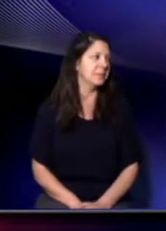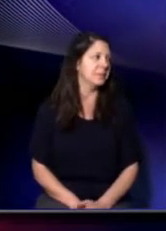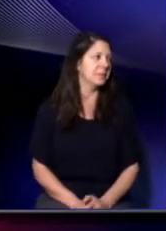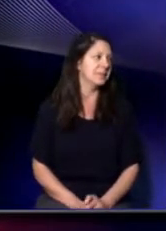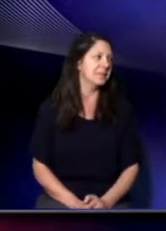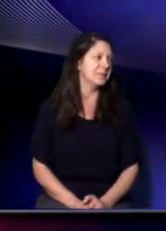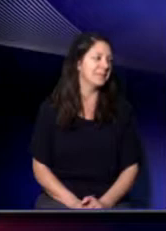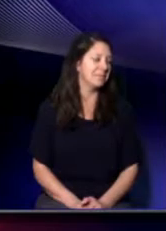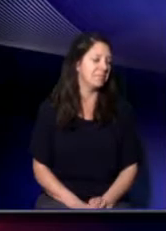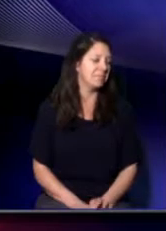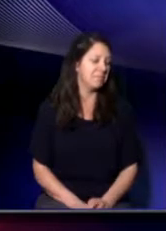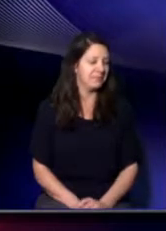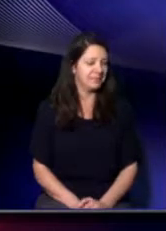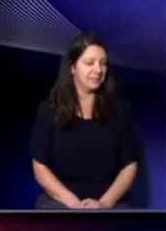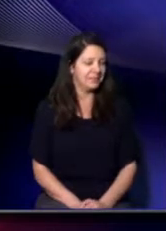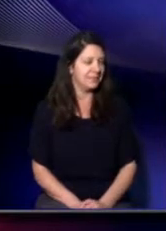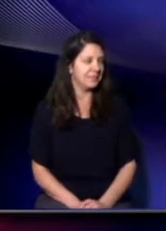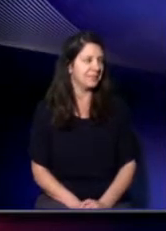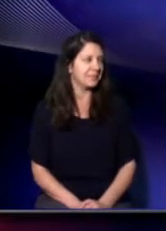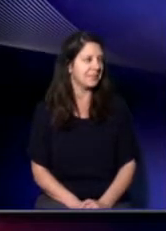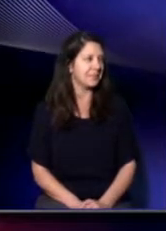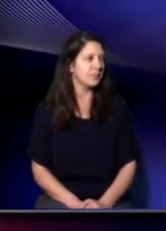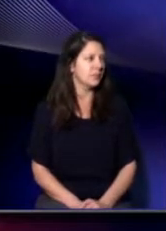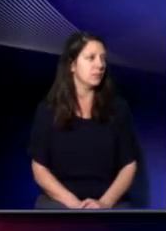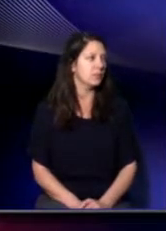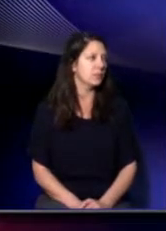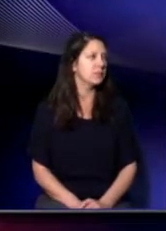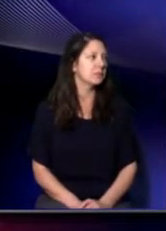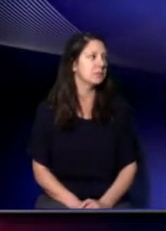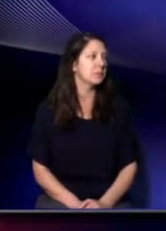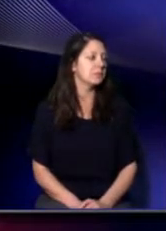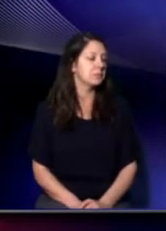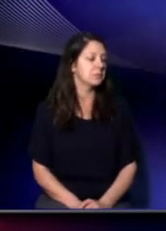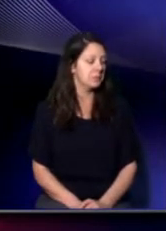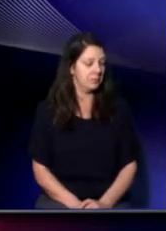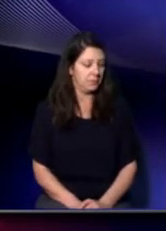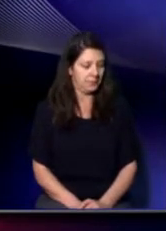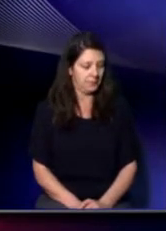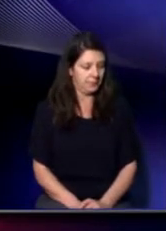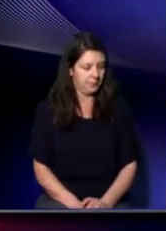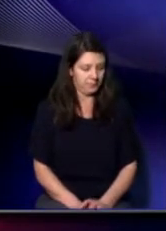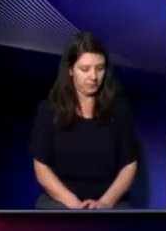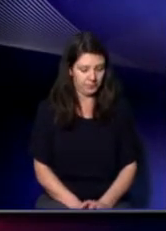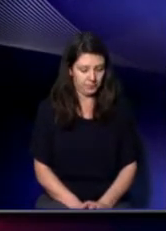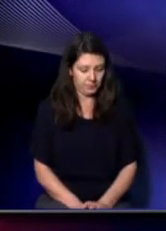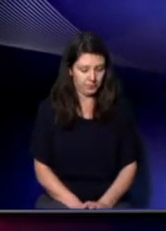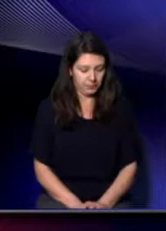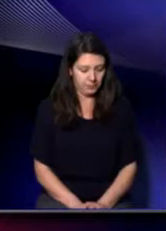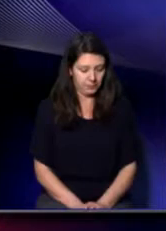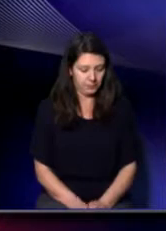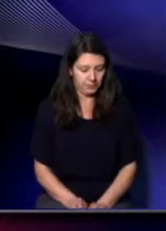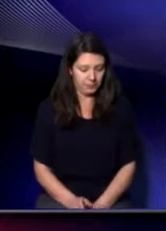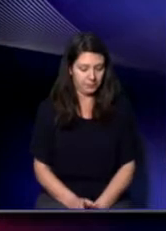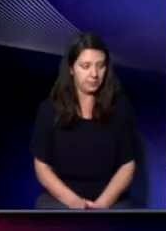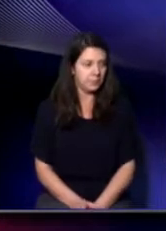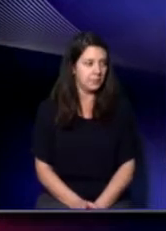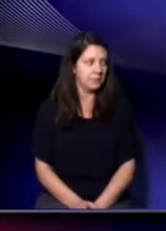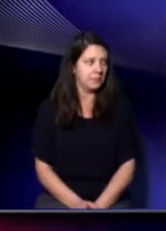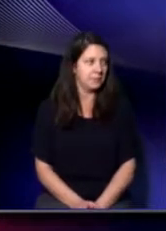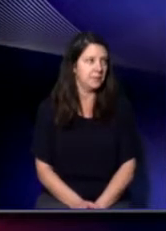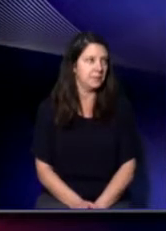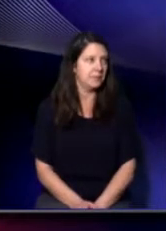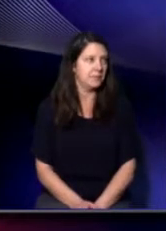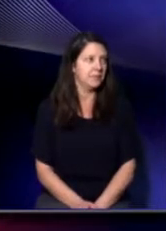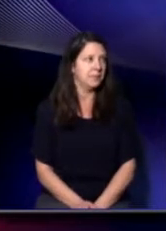$1,305 from this event. The funds will be directly allocated, $500 to the museum